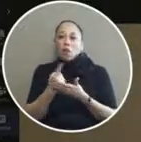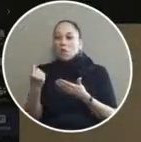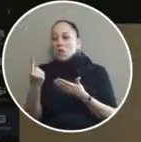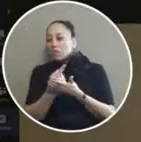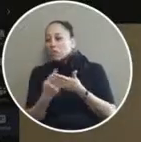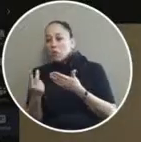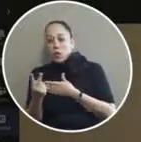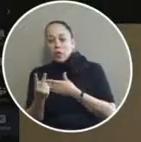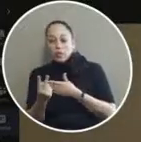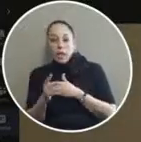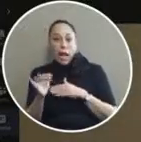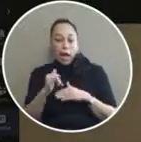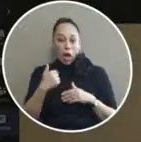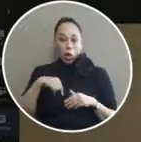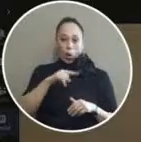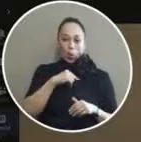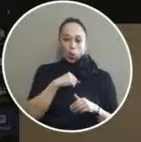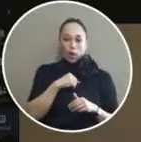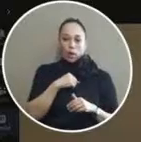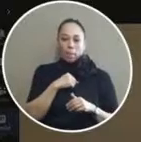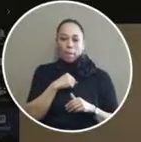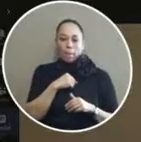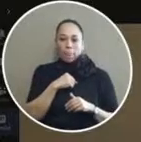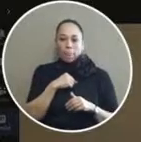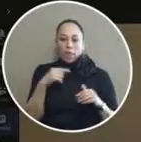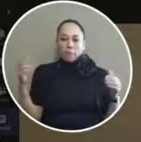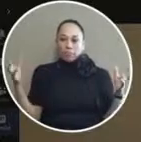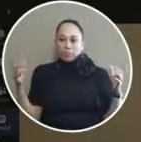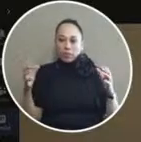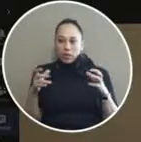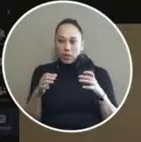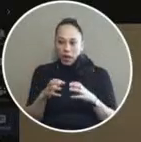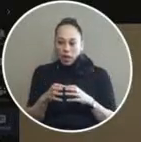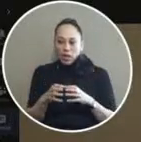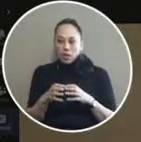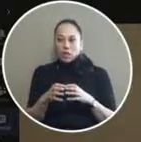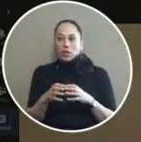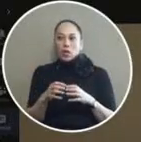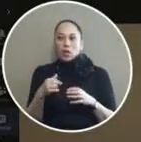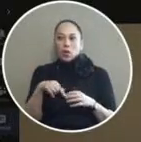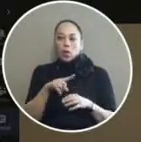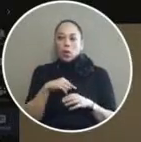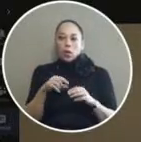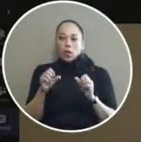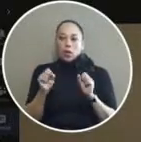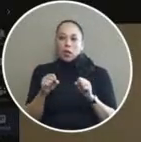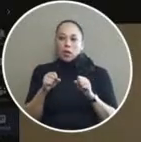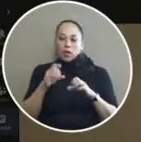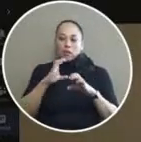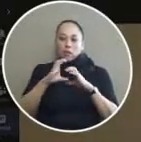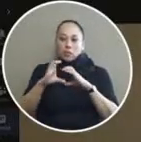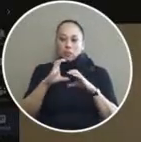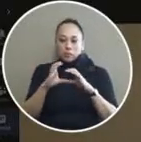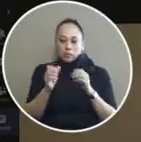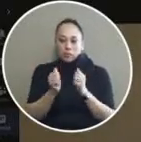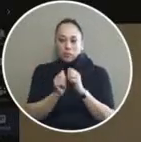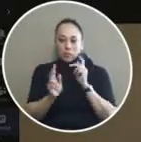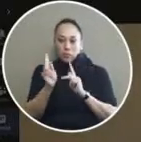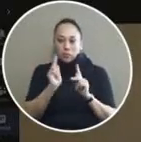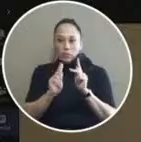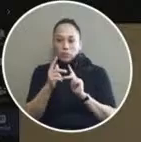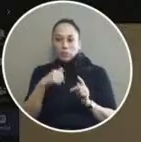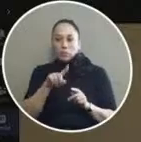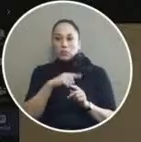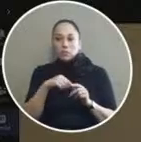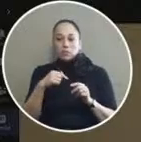of weeks. As we gather more information, we can definitely communicate to the public so they